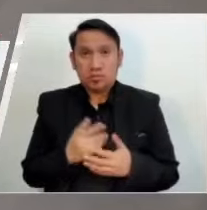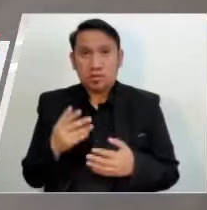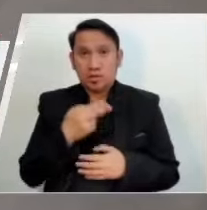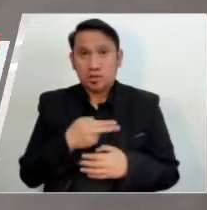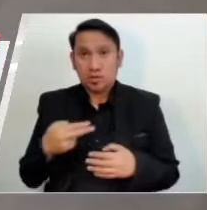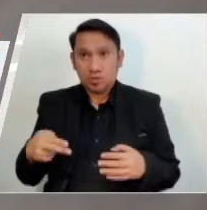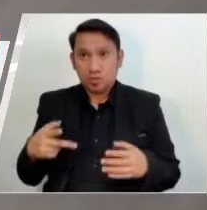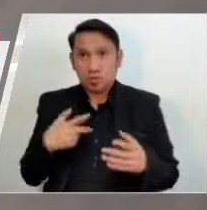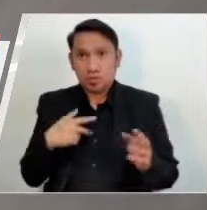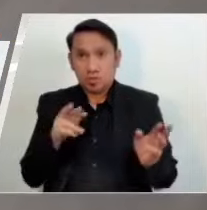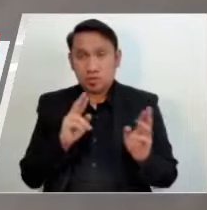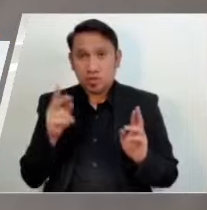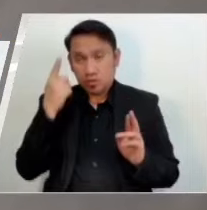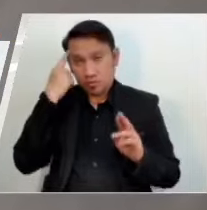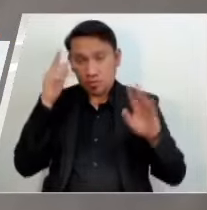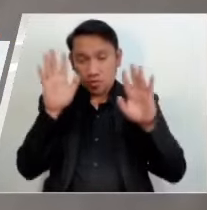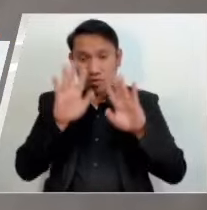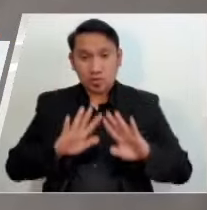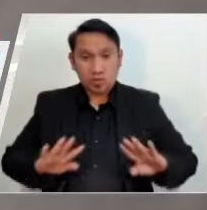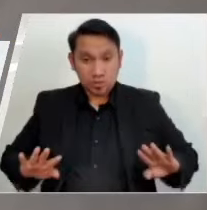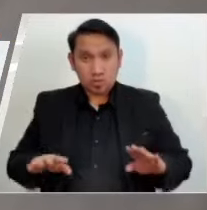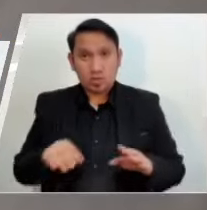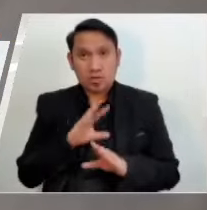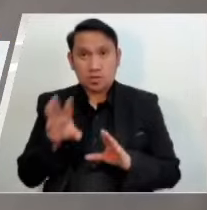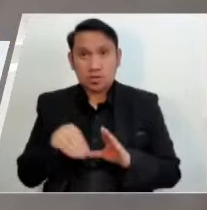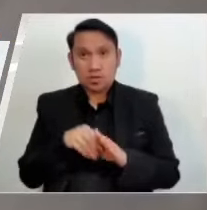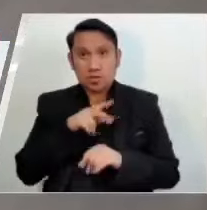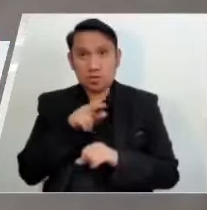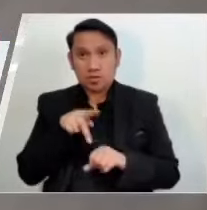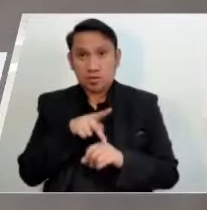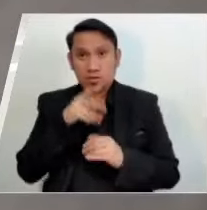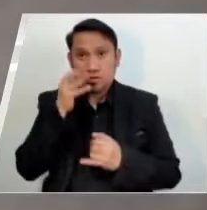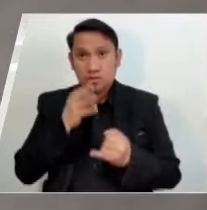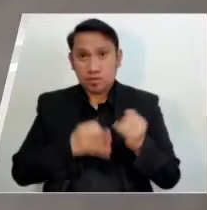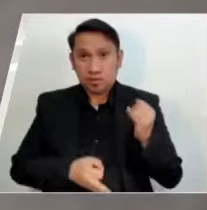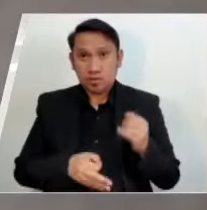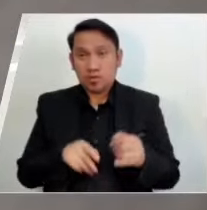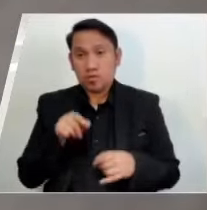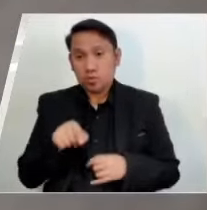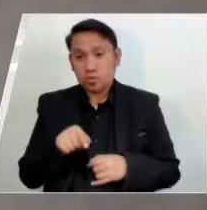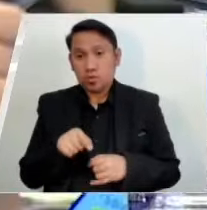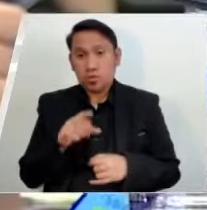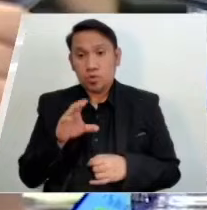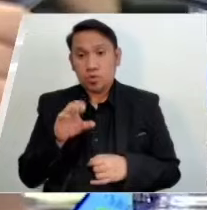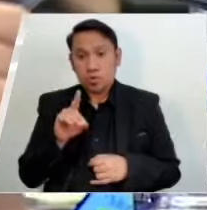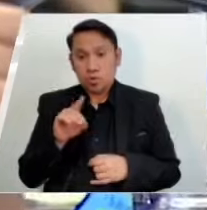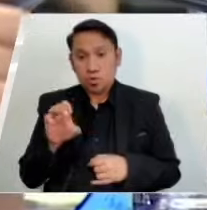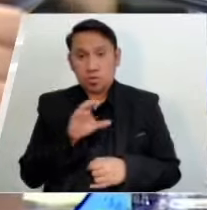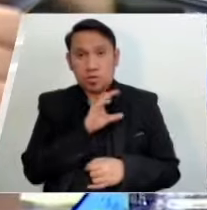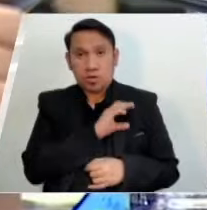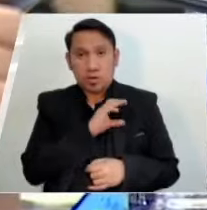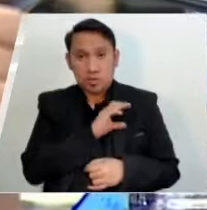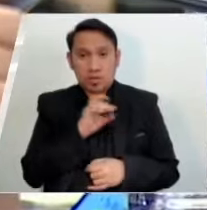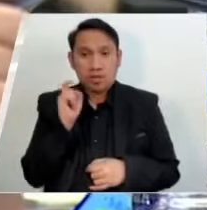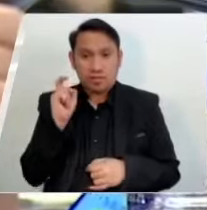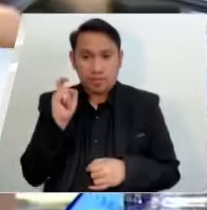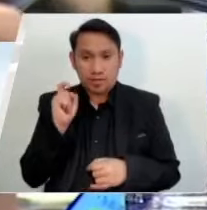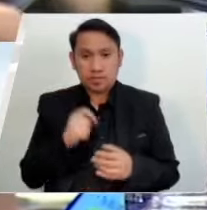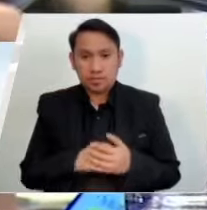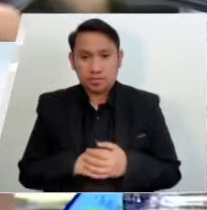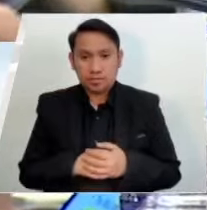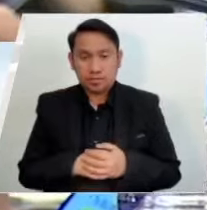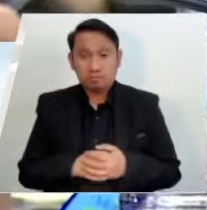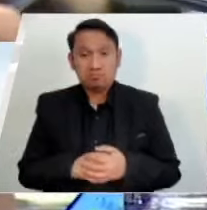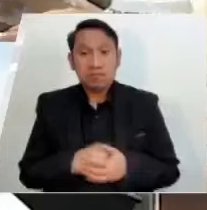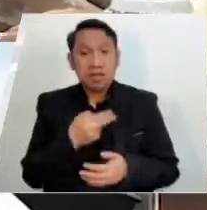states, including with the Philippines, to finalize the Code of Conduct as soon as possible. Isinusulong din ng Indonesia